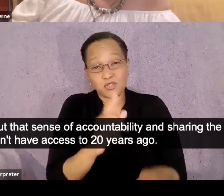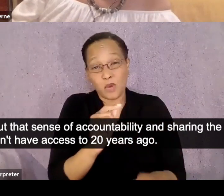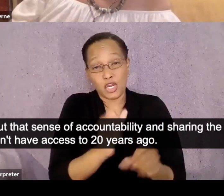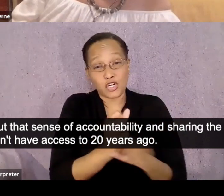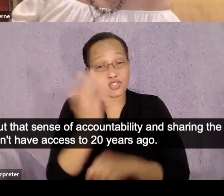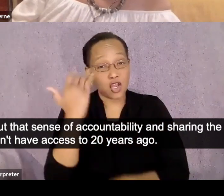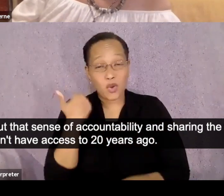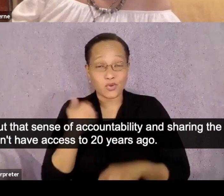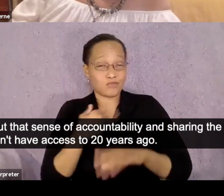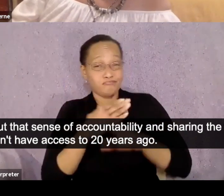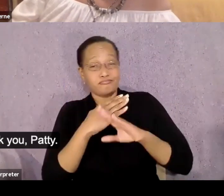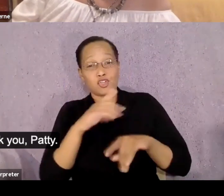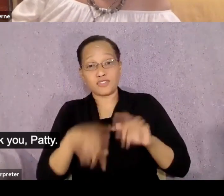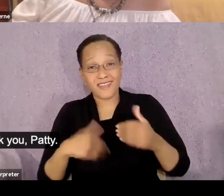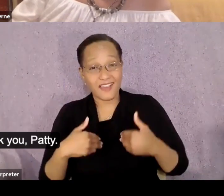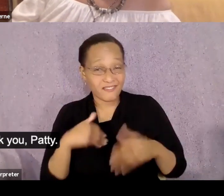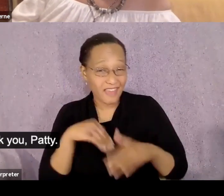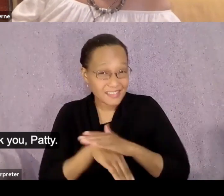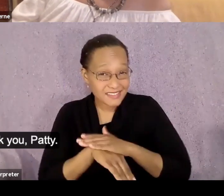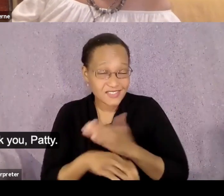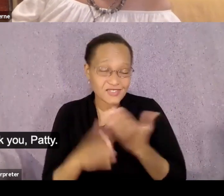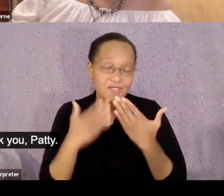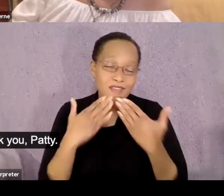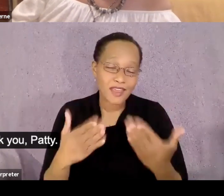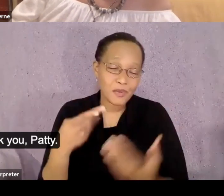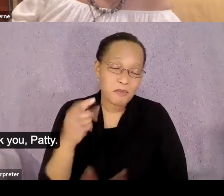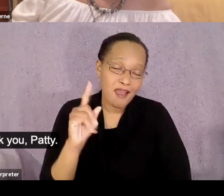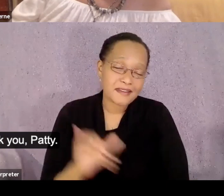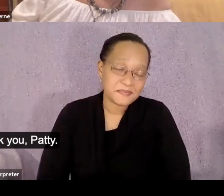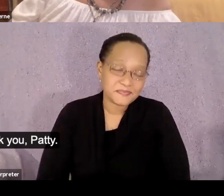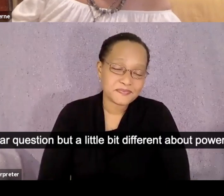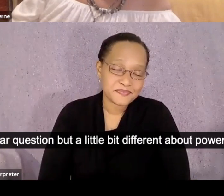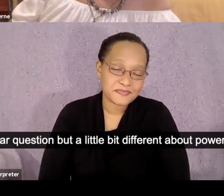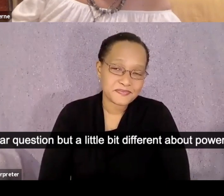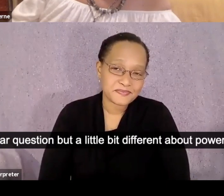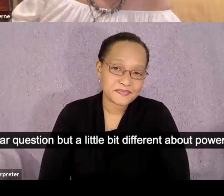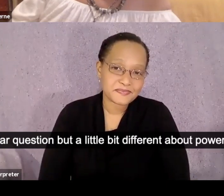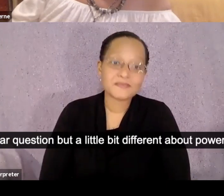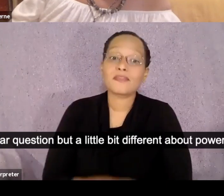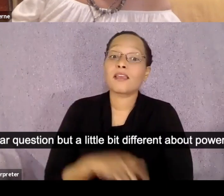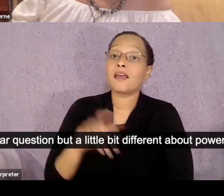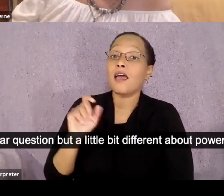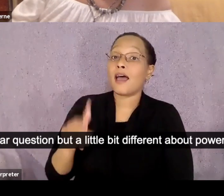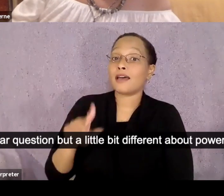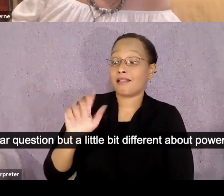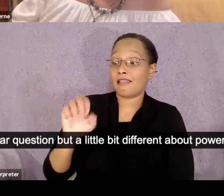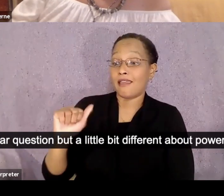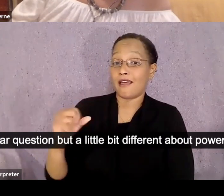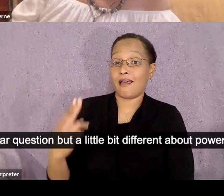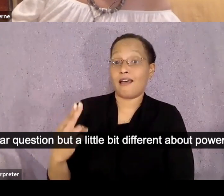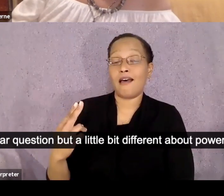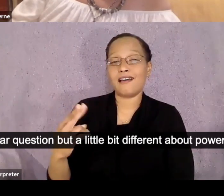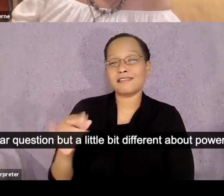Um, so thank you, Patty. Um, For Leah, I'm going to ask you sort of a